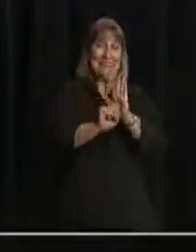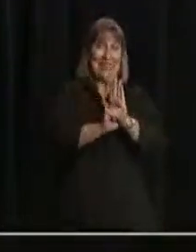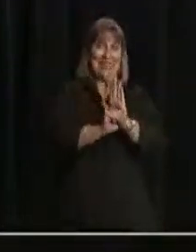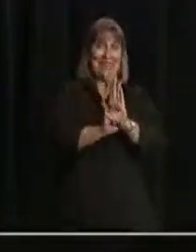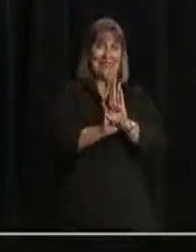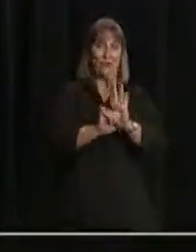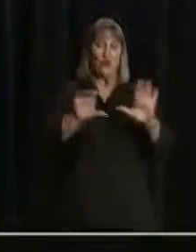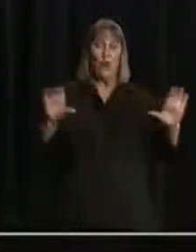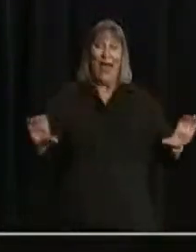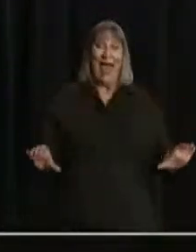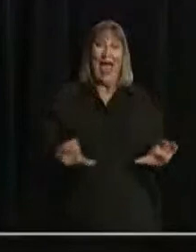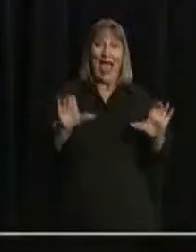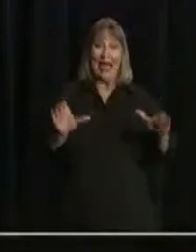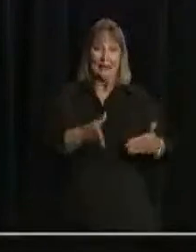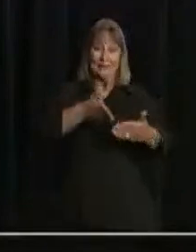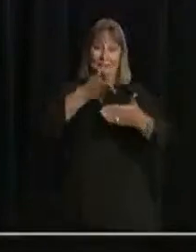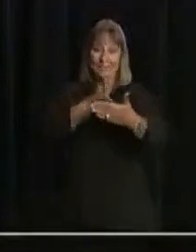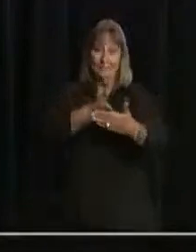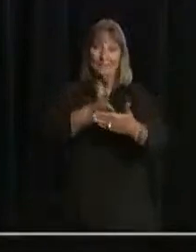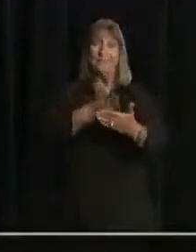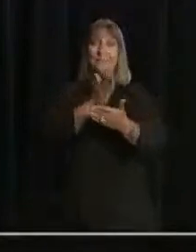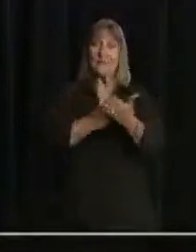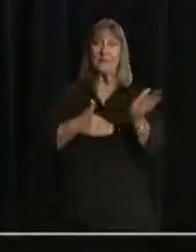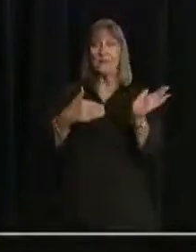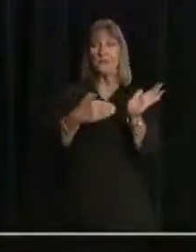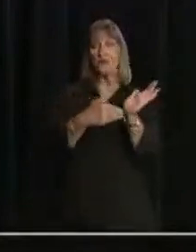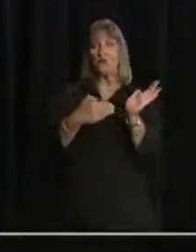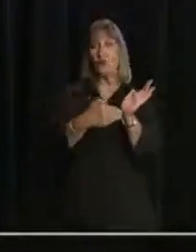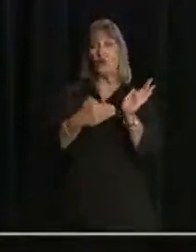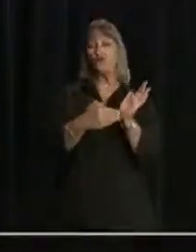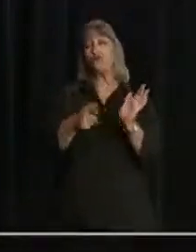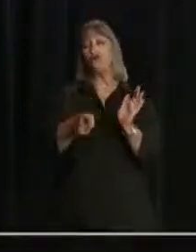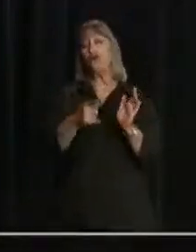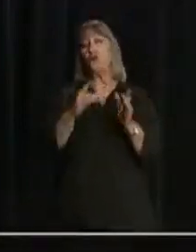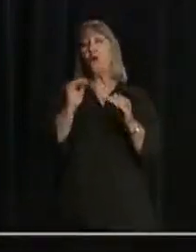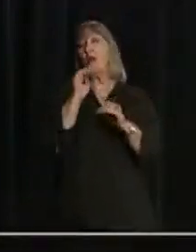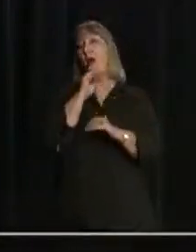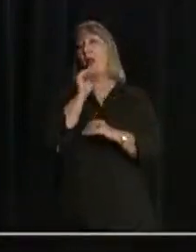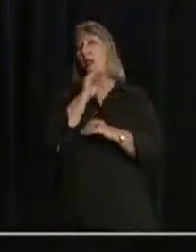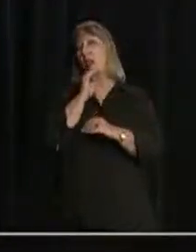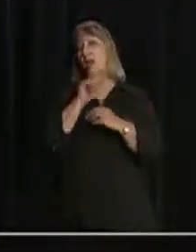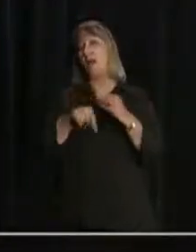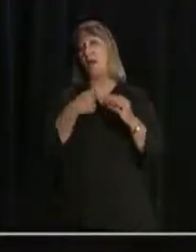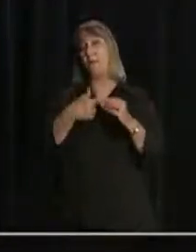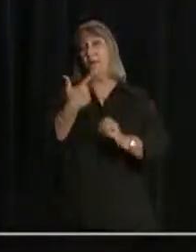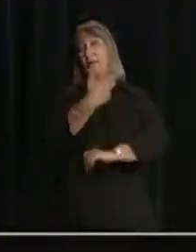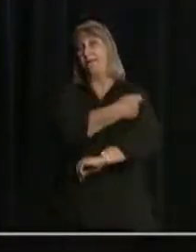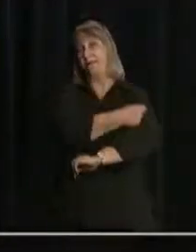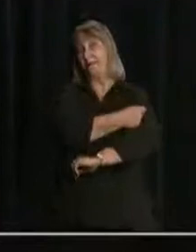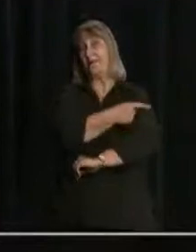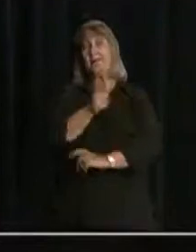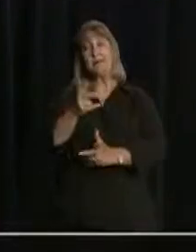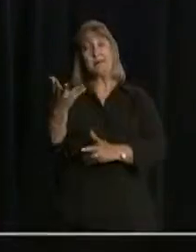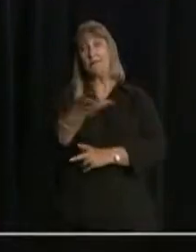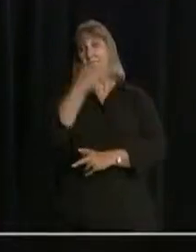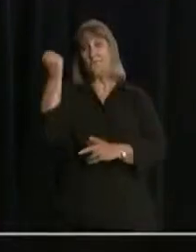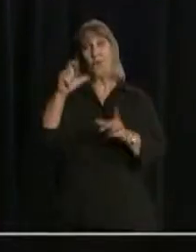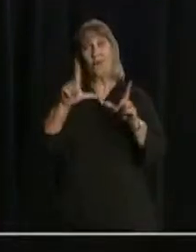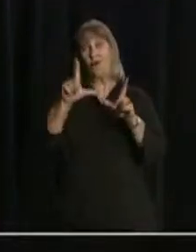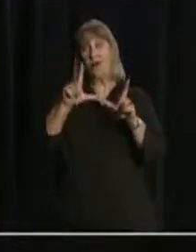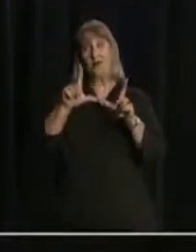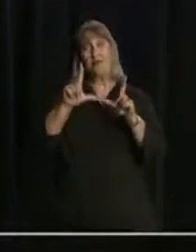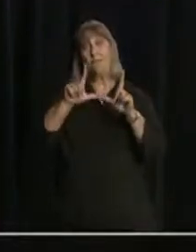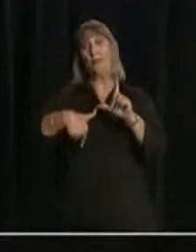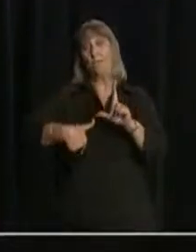action against these doctors. And some states have done that, revoking their license. And that's added to a